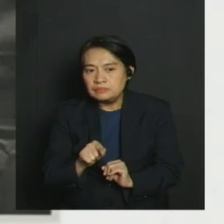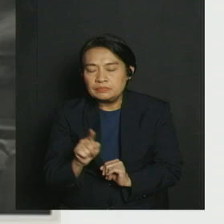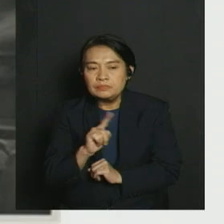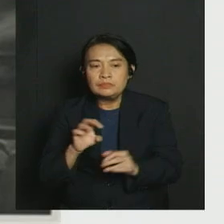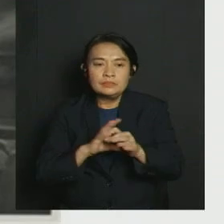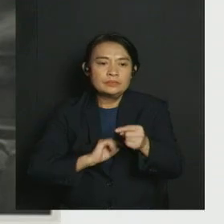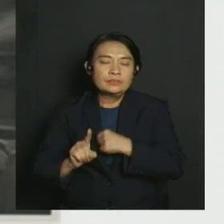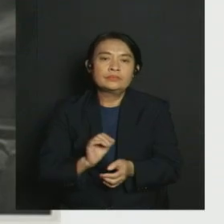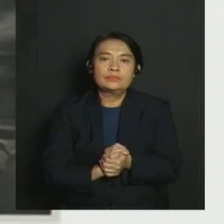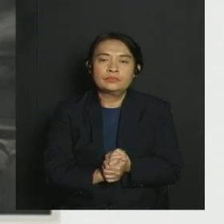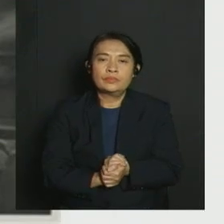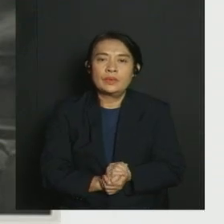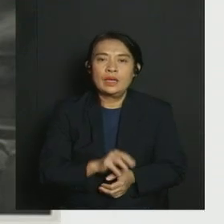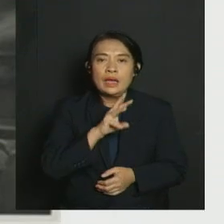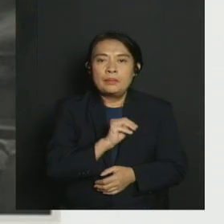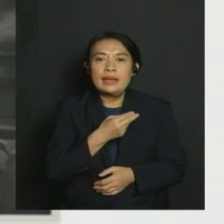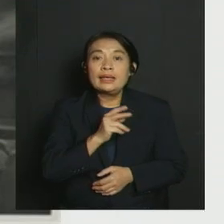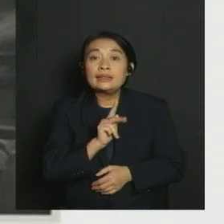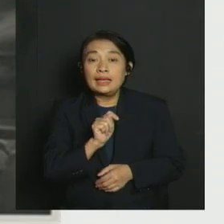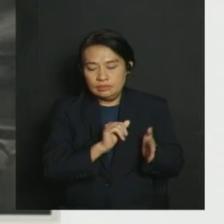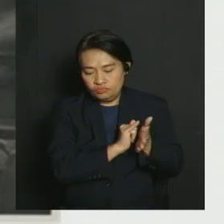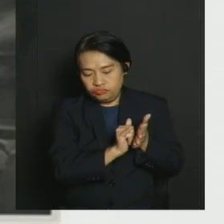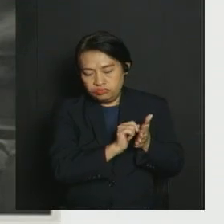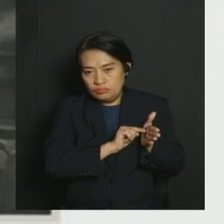so the architecture was very playful, often looking to Europe,